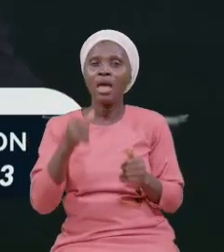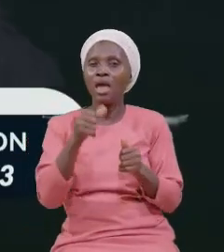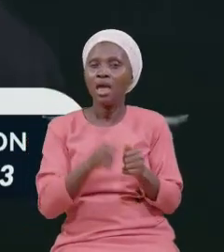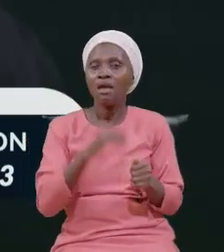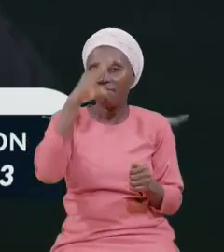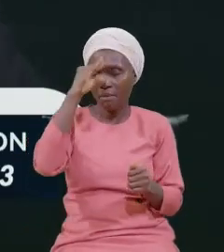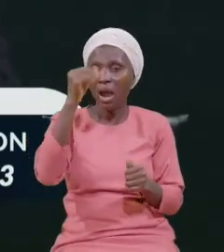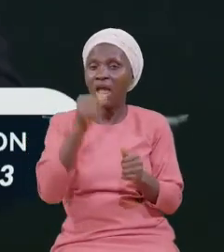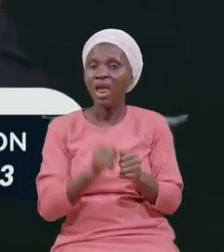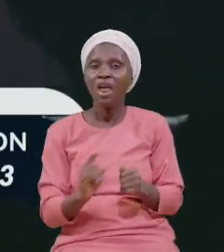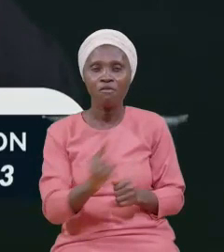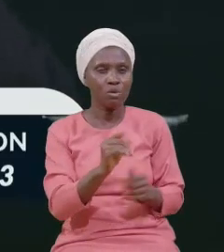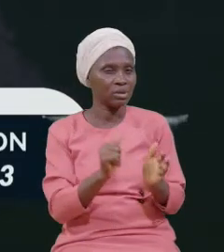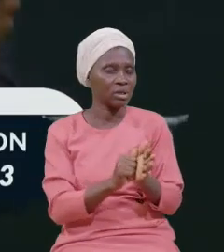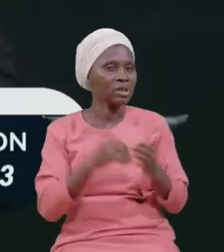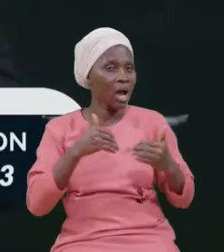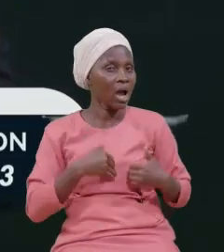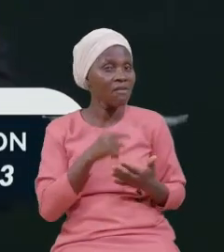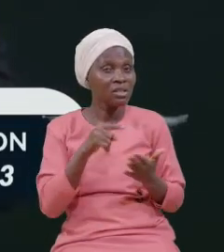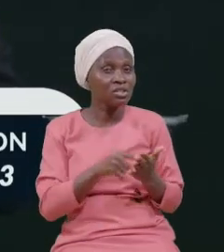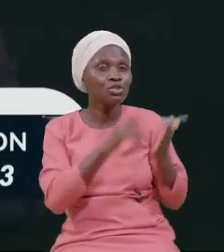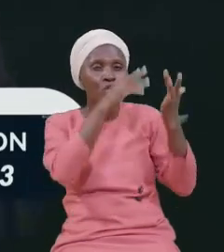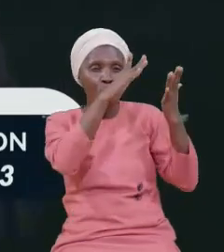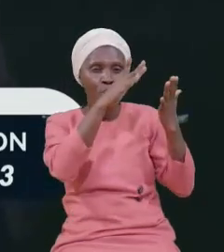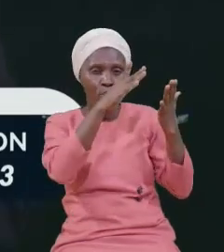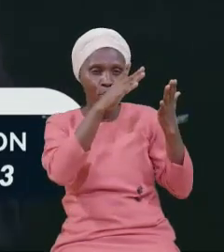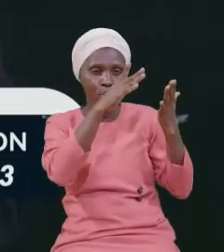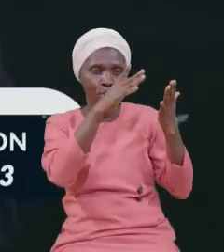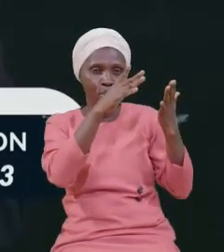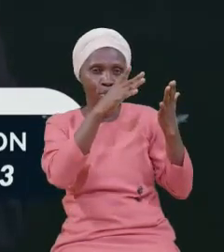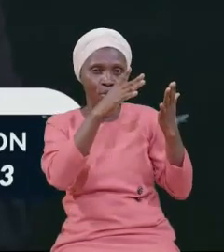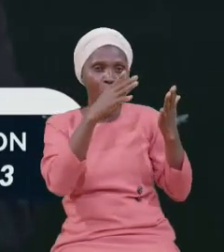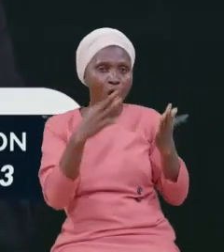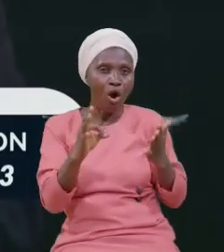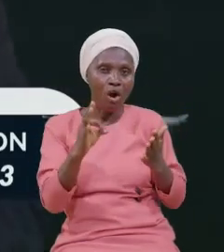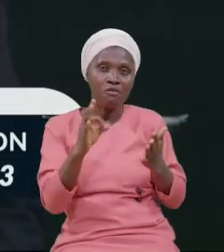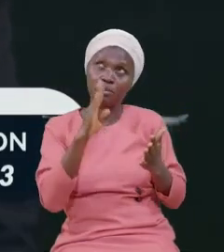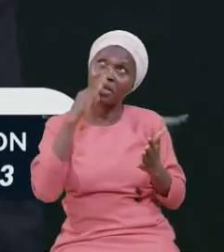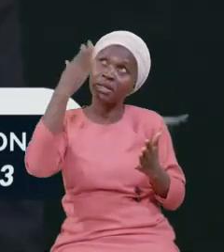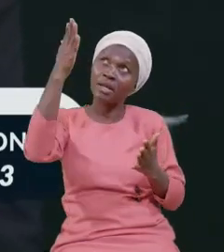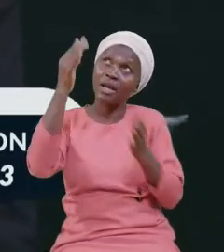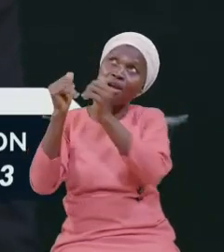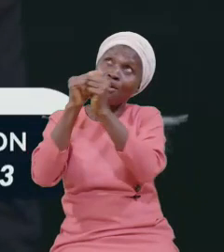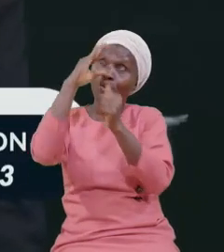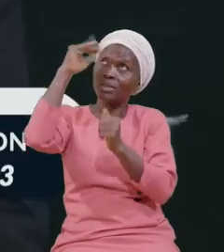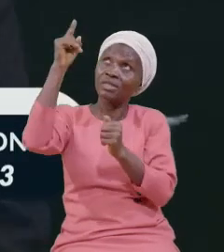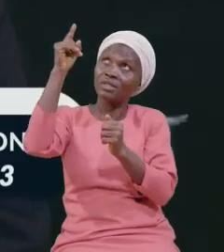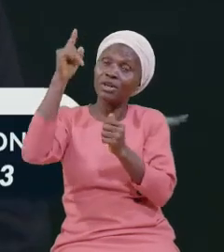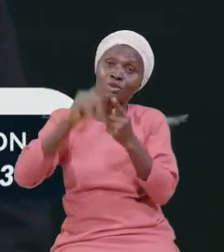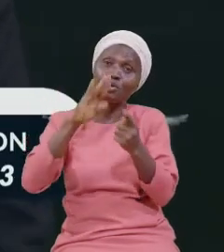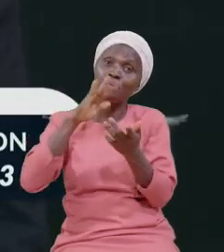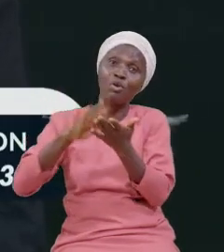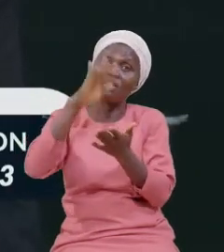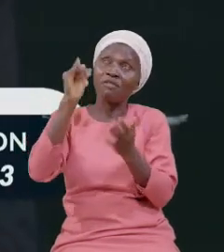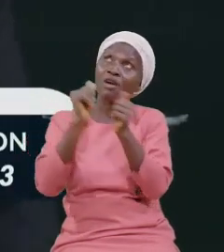that has this hope of being there with him, being glorified with him, seeing